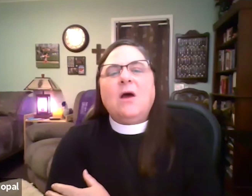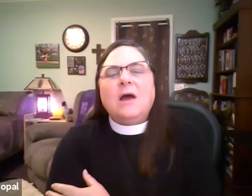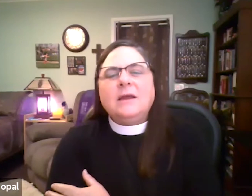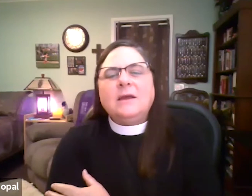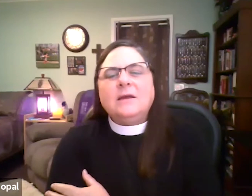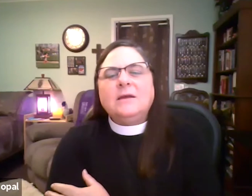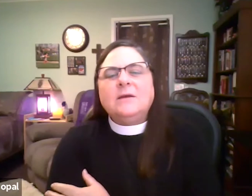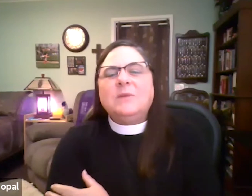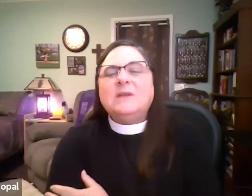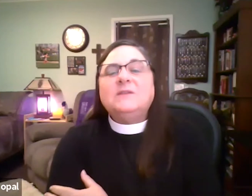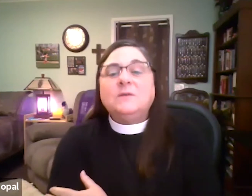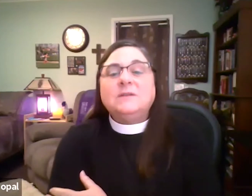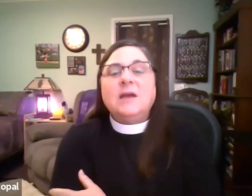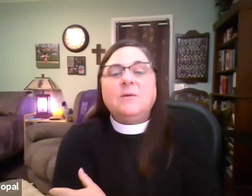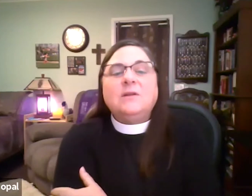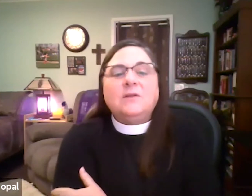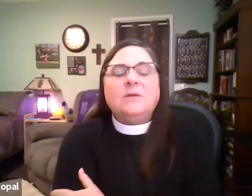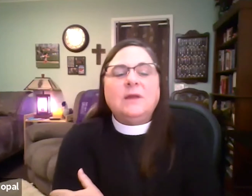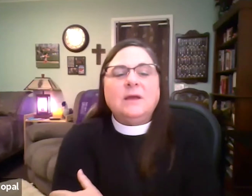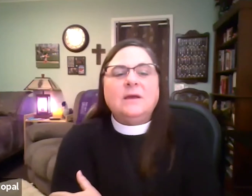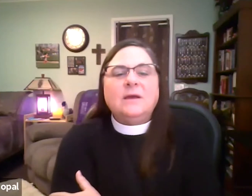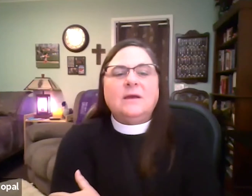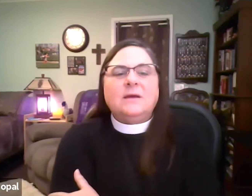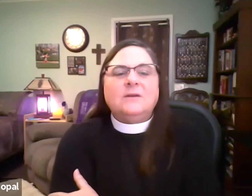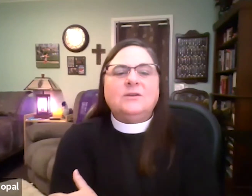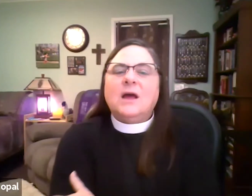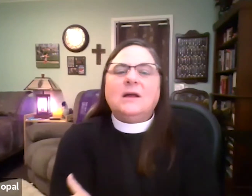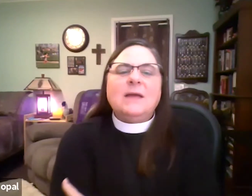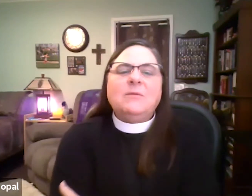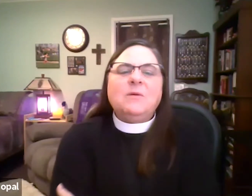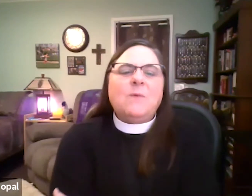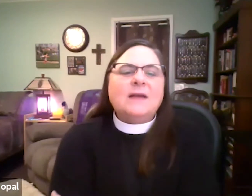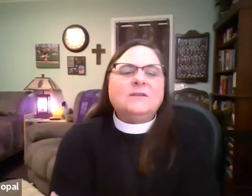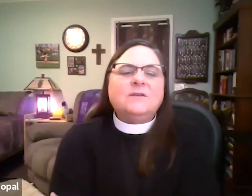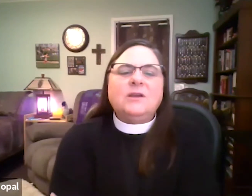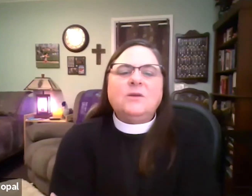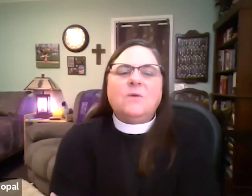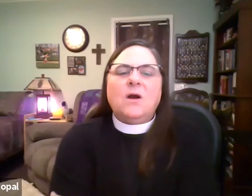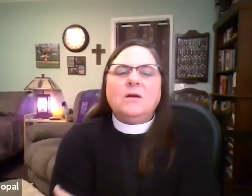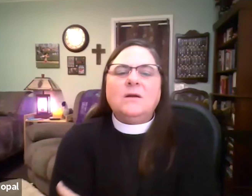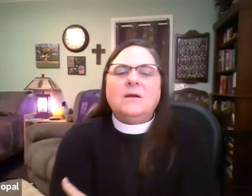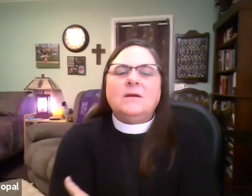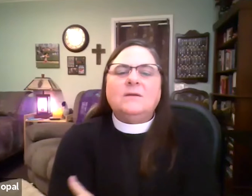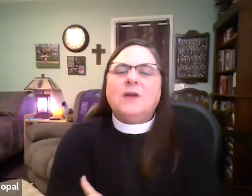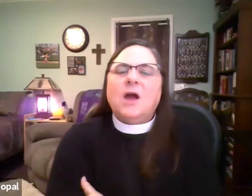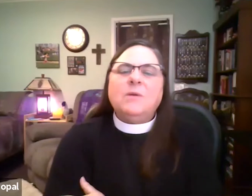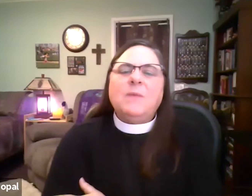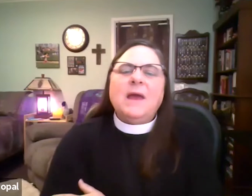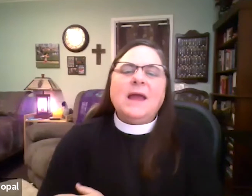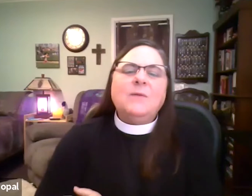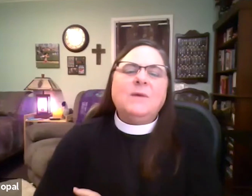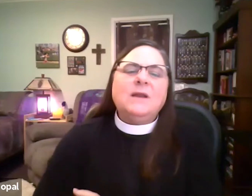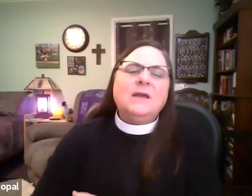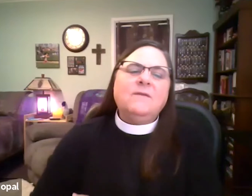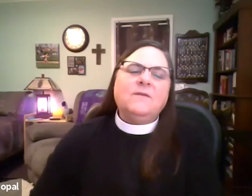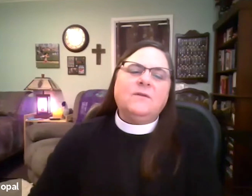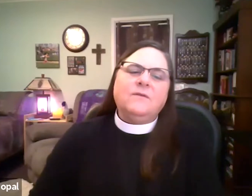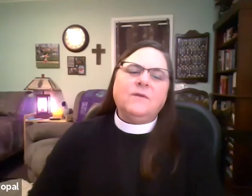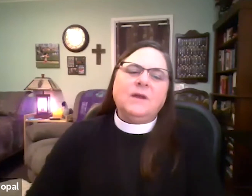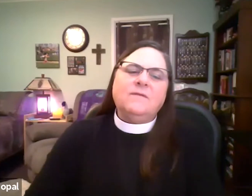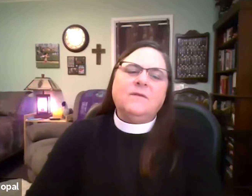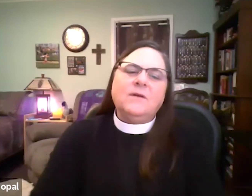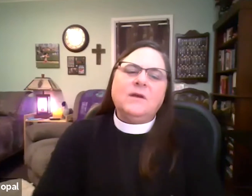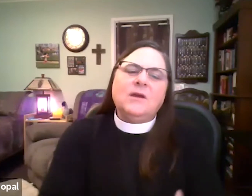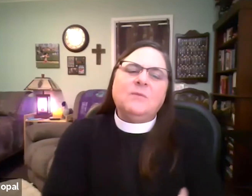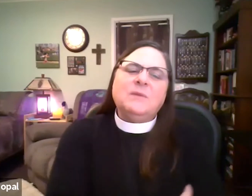be haughty, but associate with the lowly. Do not claim to be wiser than you are. Do not repay anyone evil